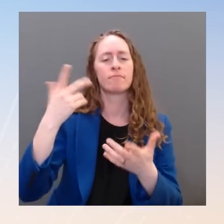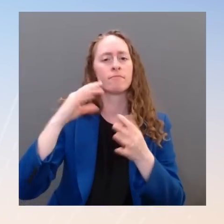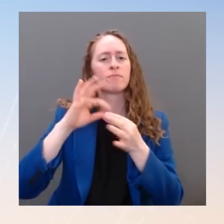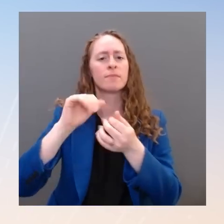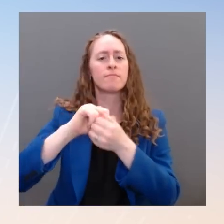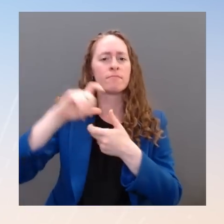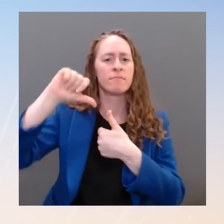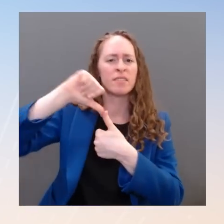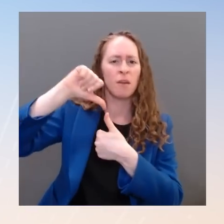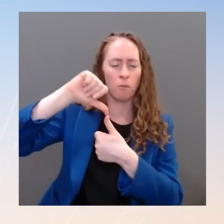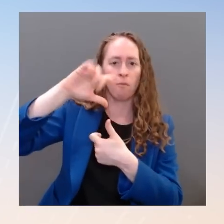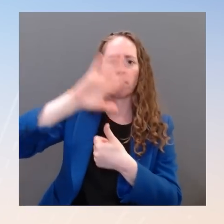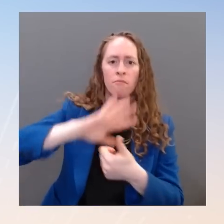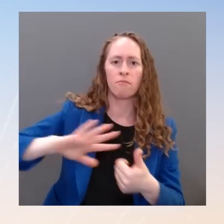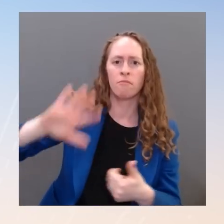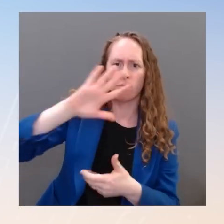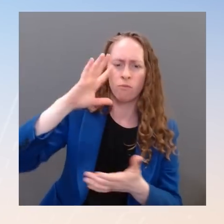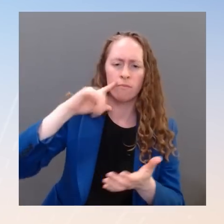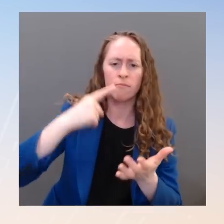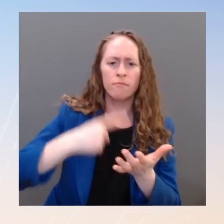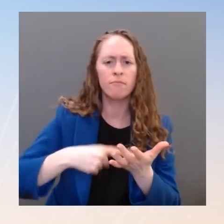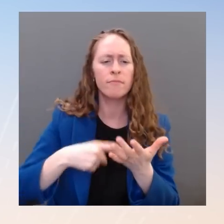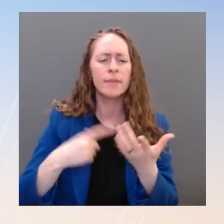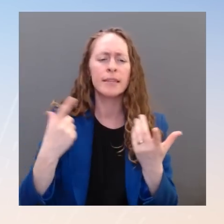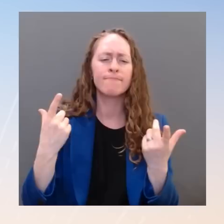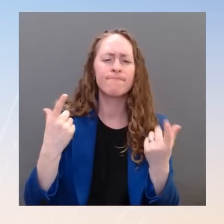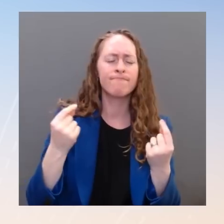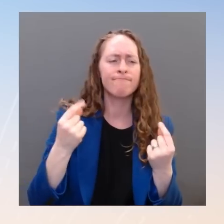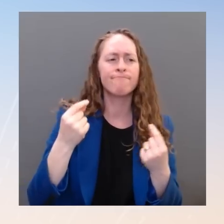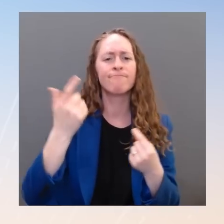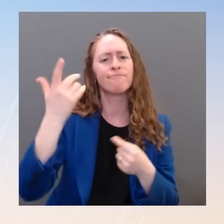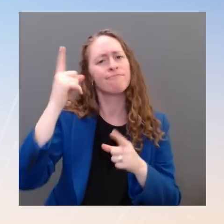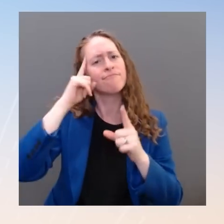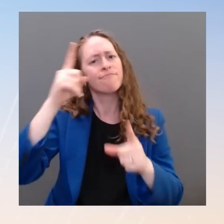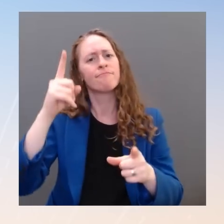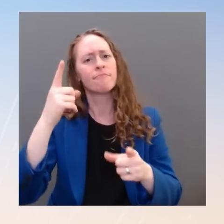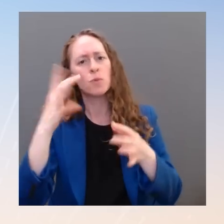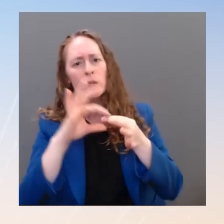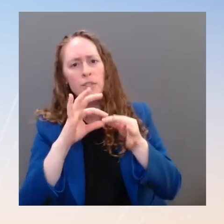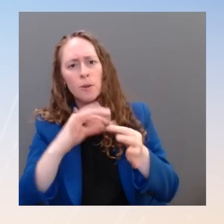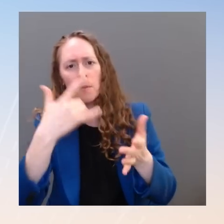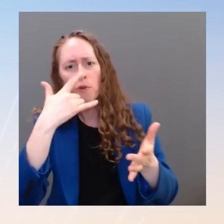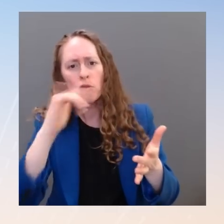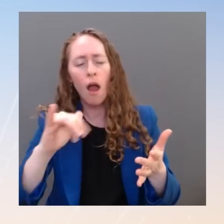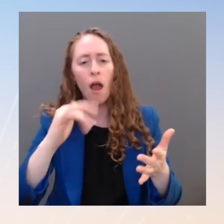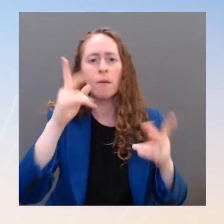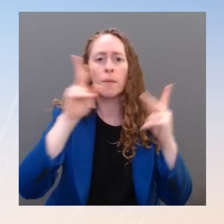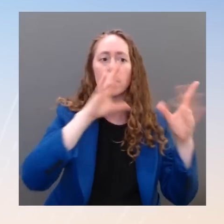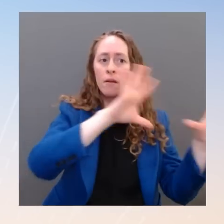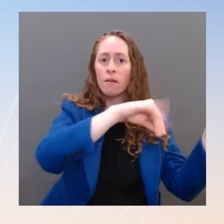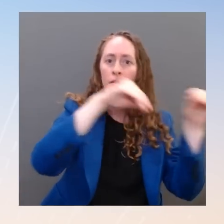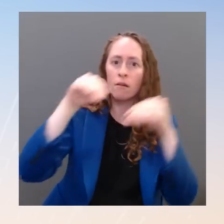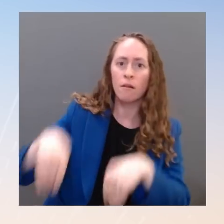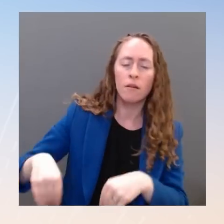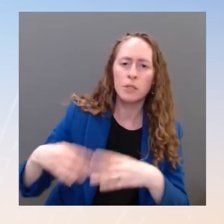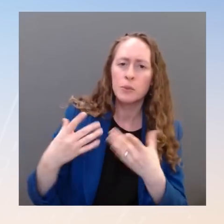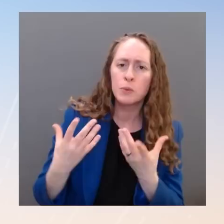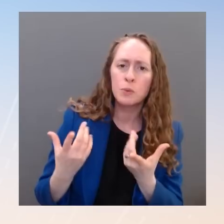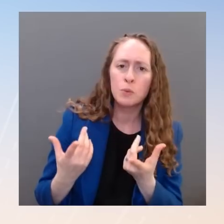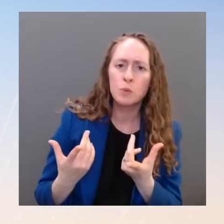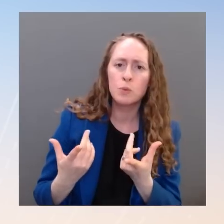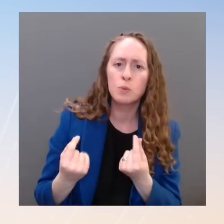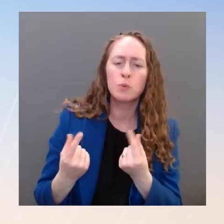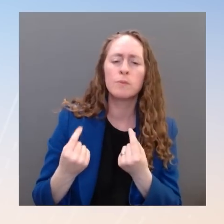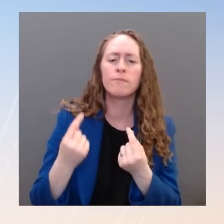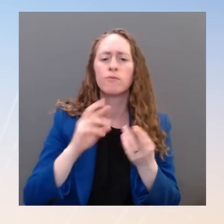to migration, and this meeting was planned in advance of our long-term planning of the potential lifting of Title 42 as